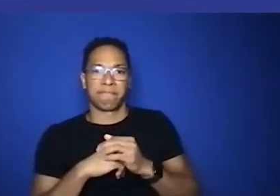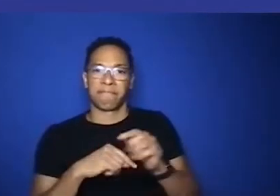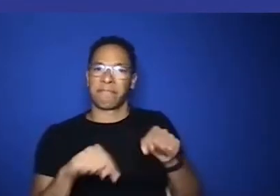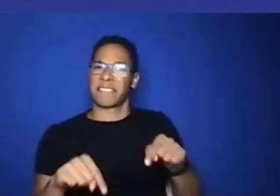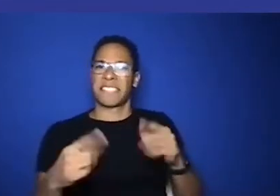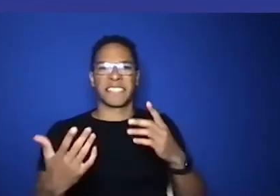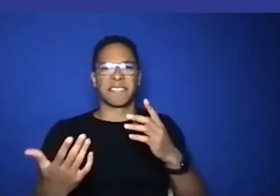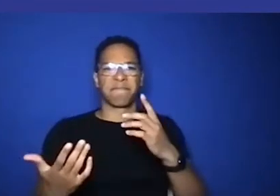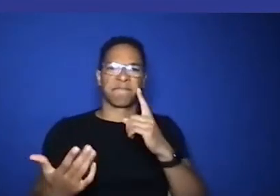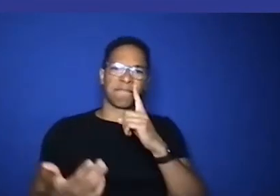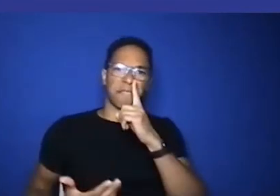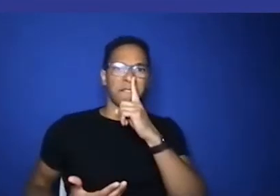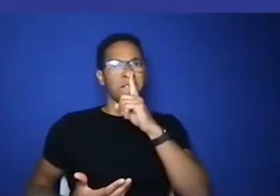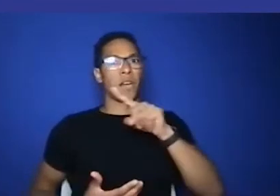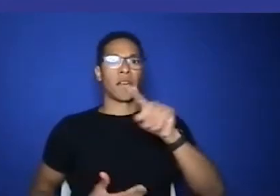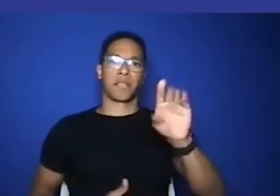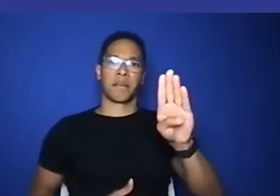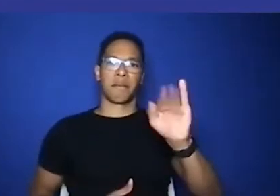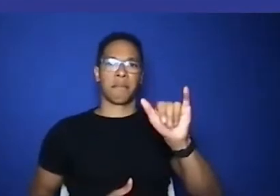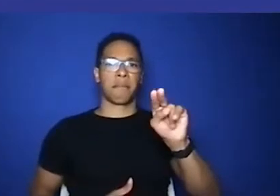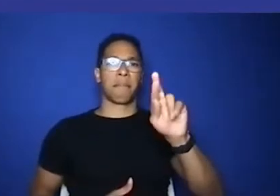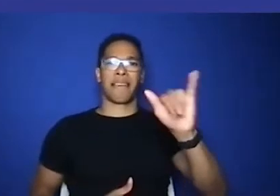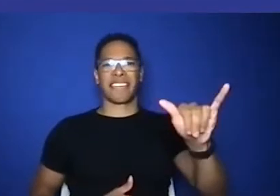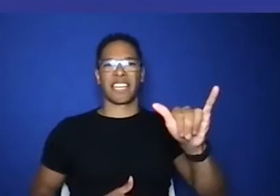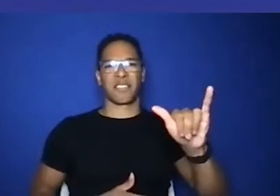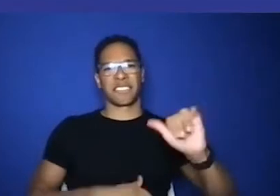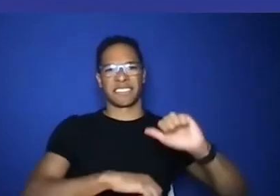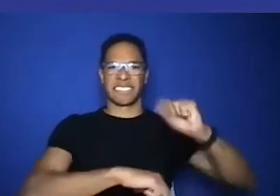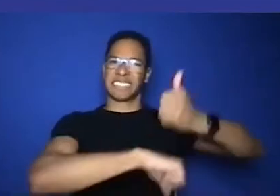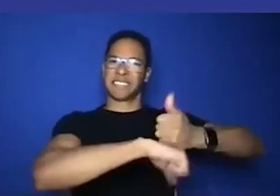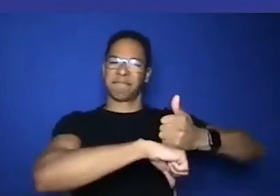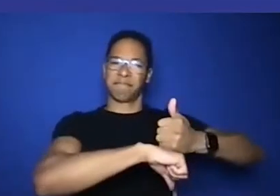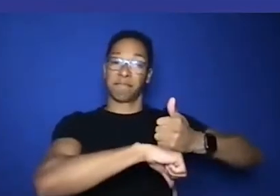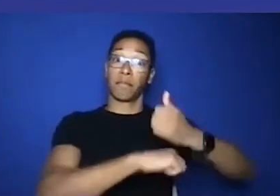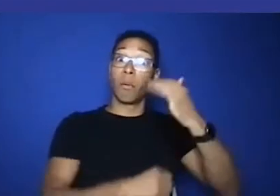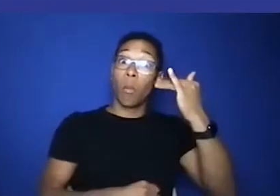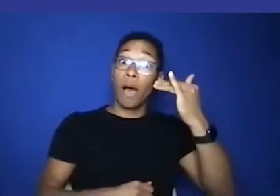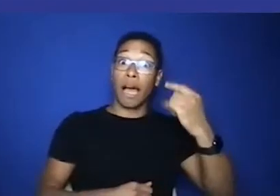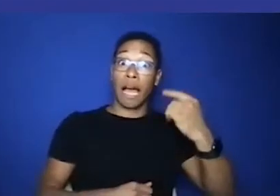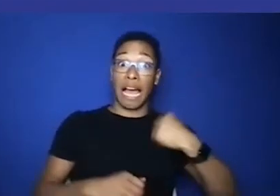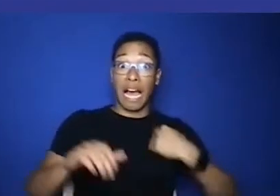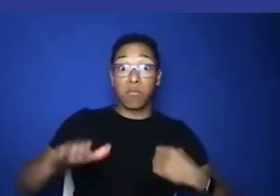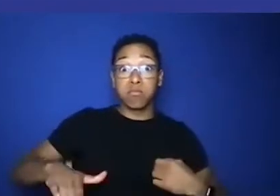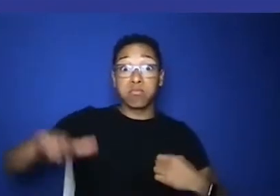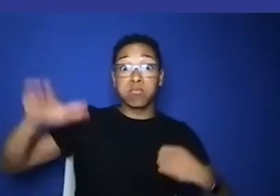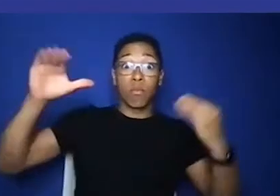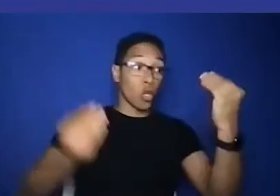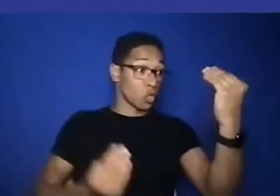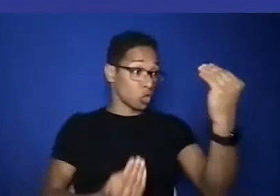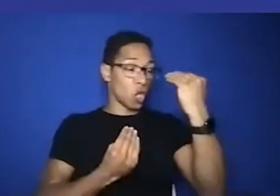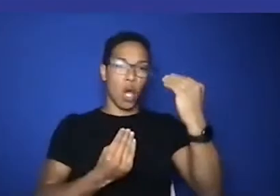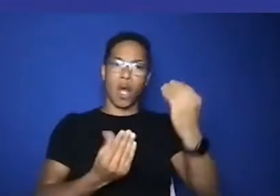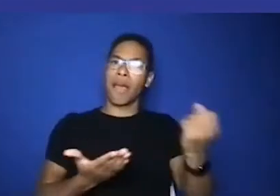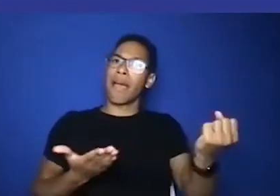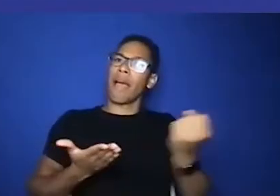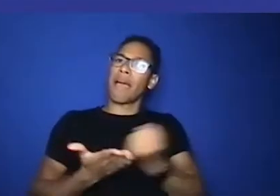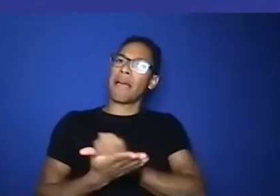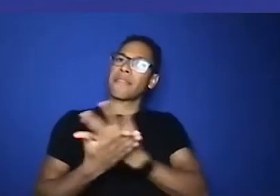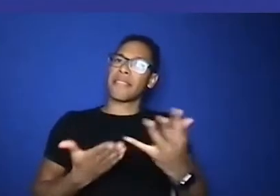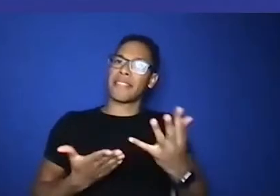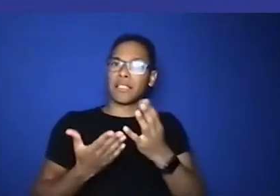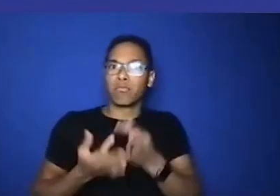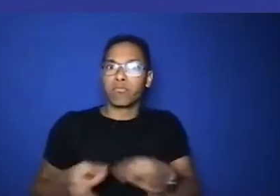binary of sacred and profane, right? Because I was taught that all things are sacred, but at the same time, I've